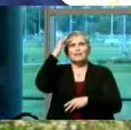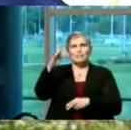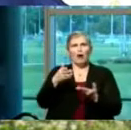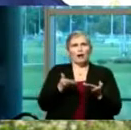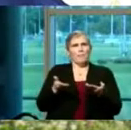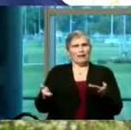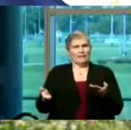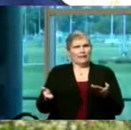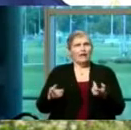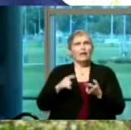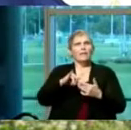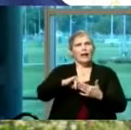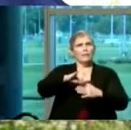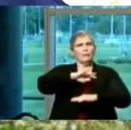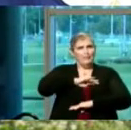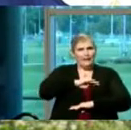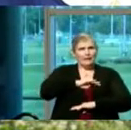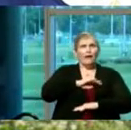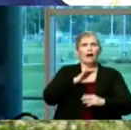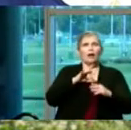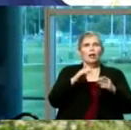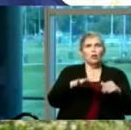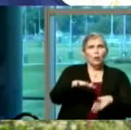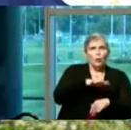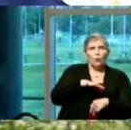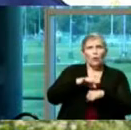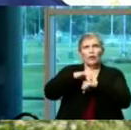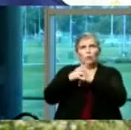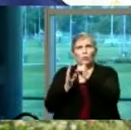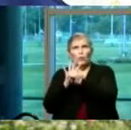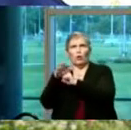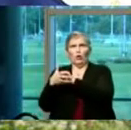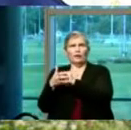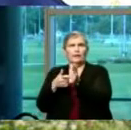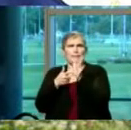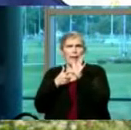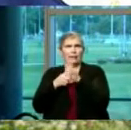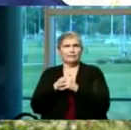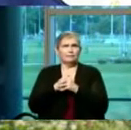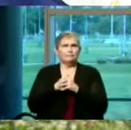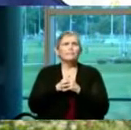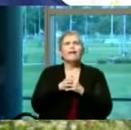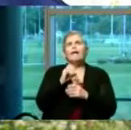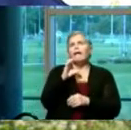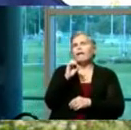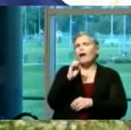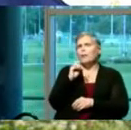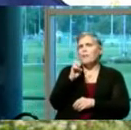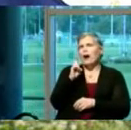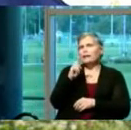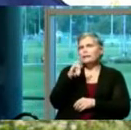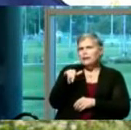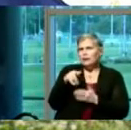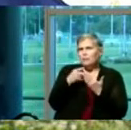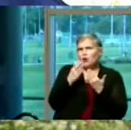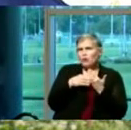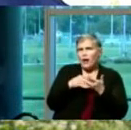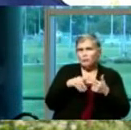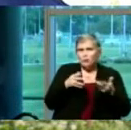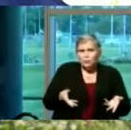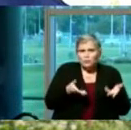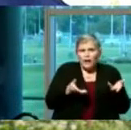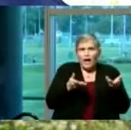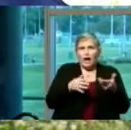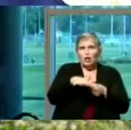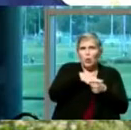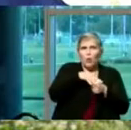domestic and global consumer demand. Now, as a commodity program and one that helps promote markets and exports,